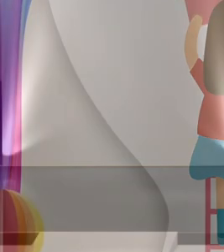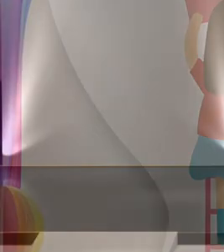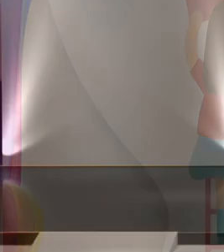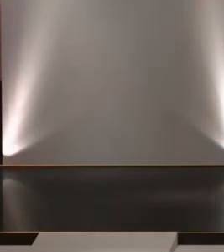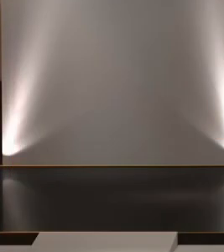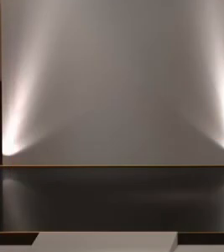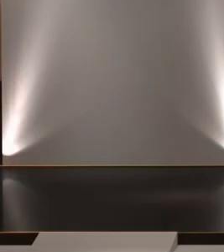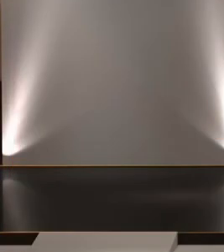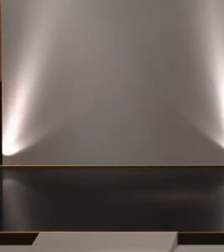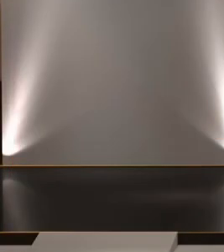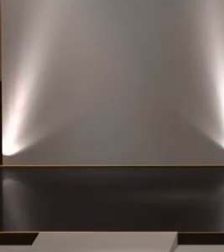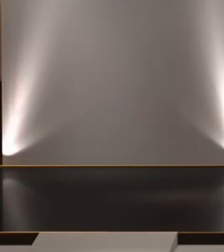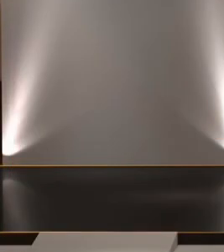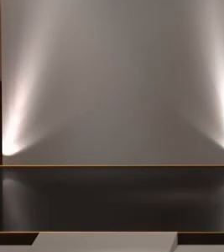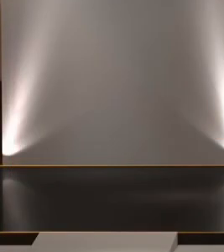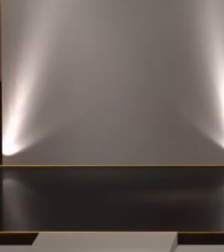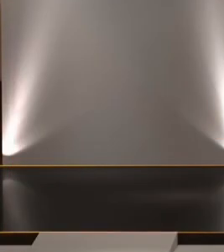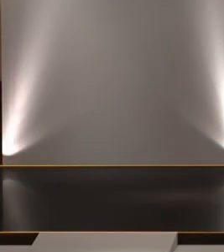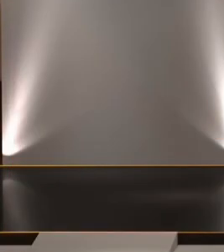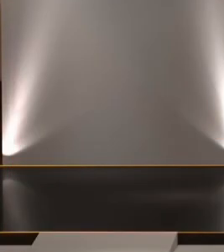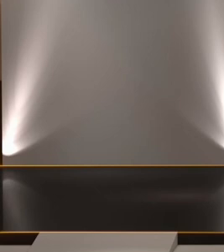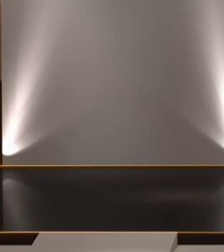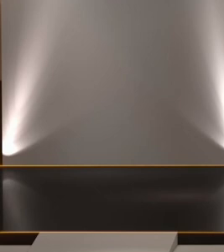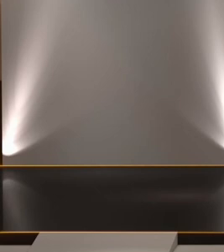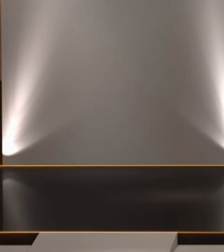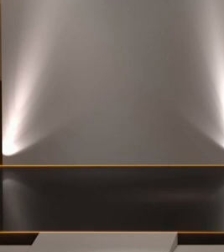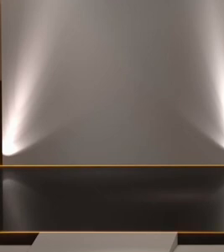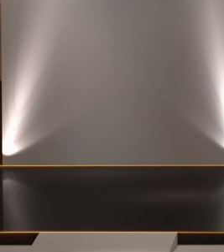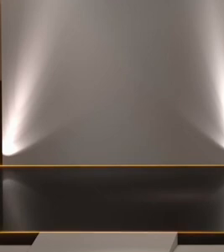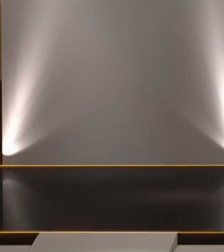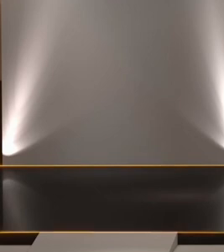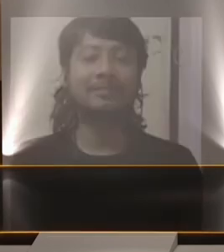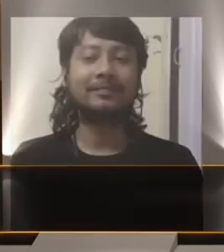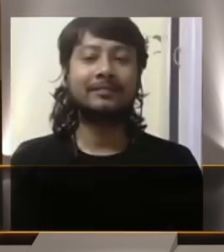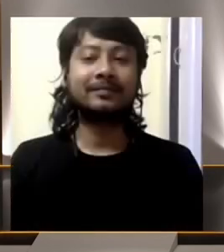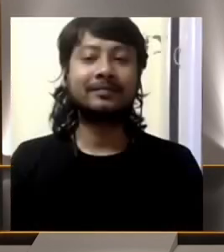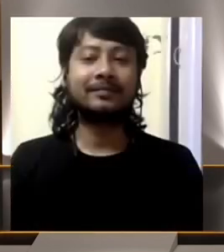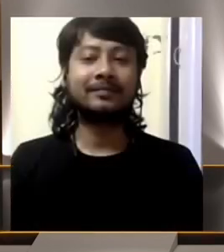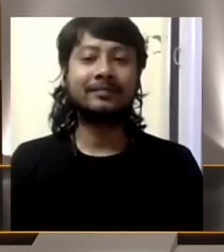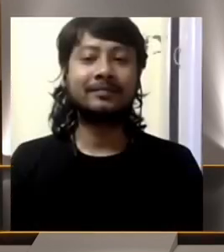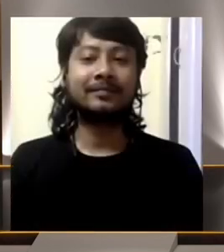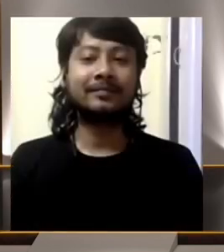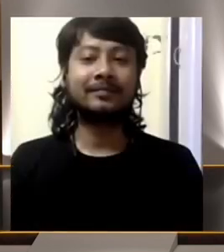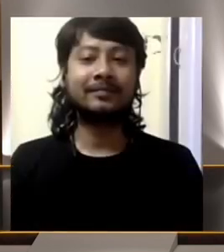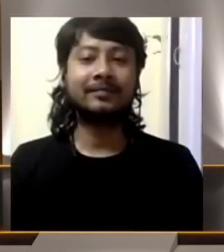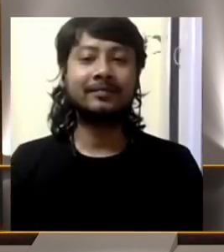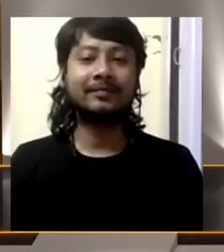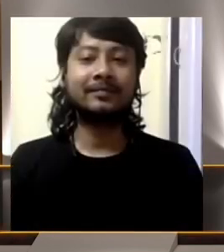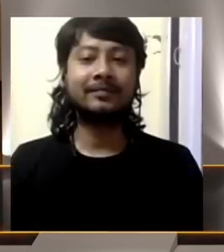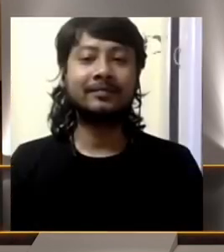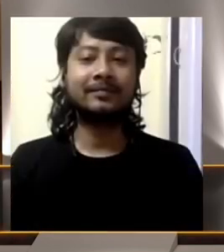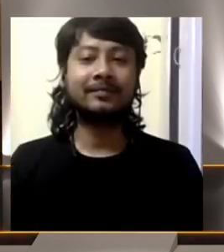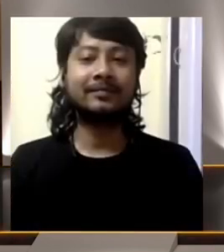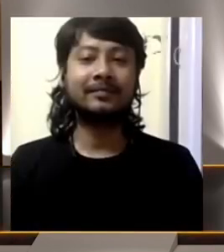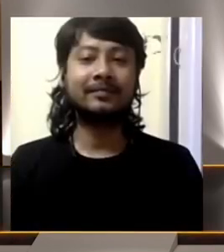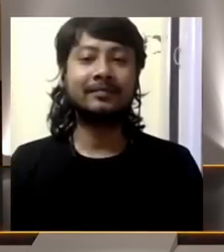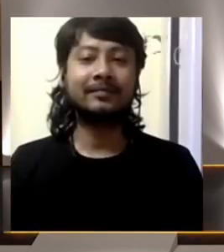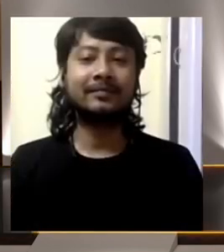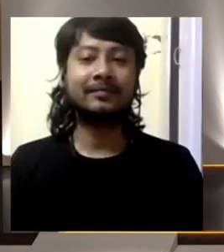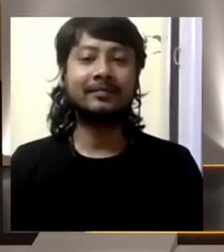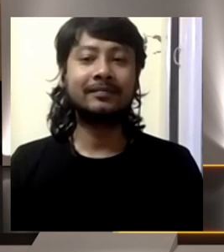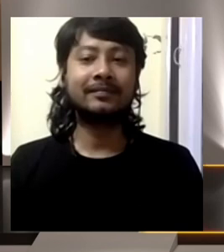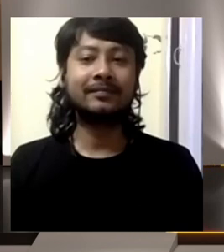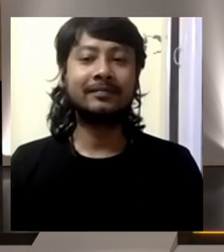Thank you, Ellen. Despacito. Indeed, a simple and